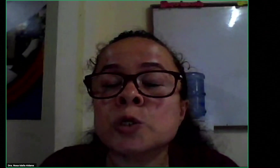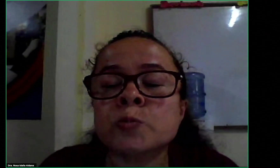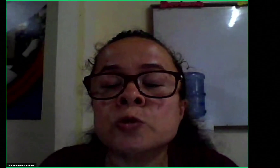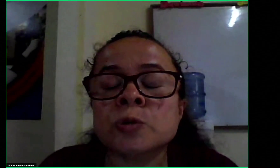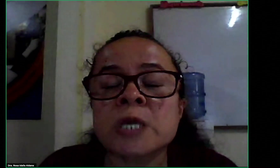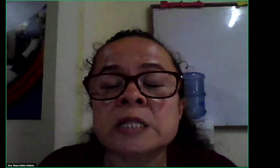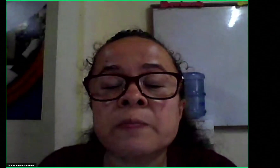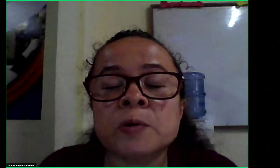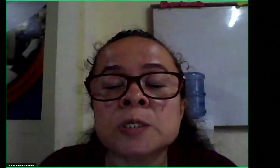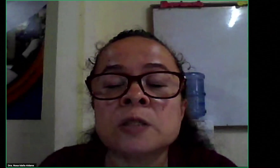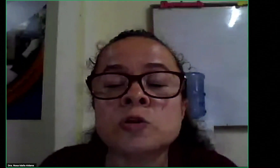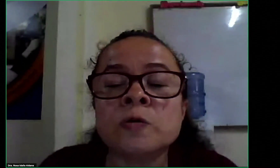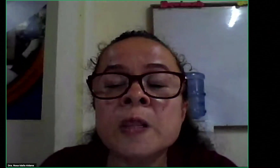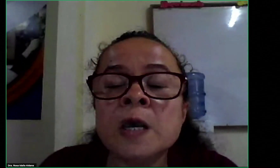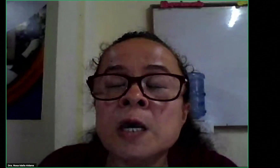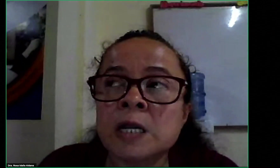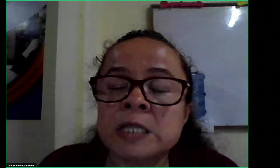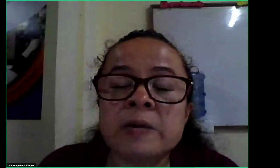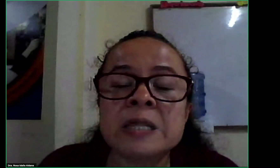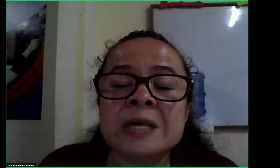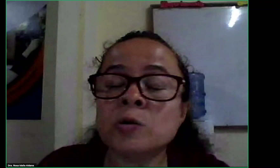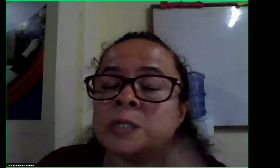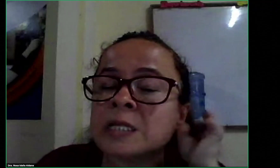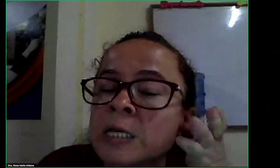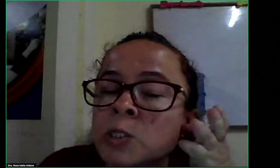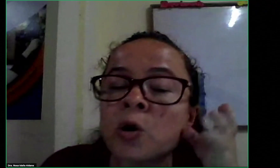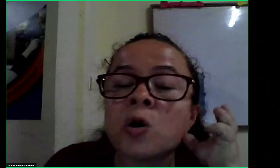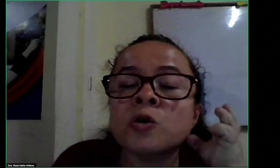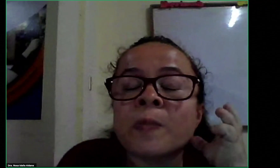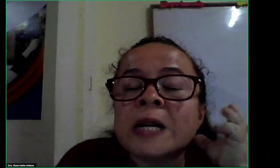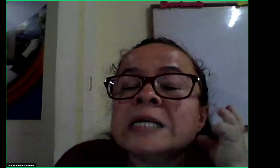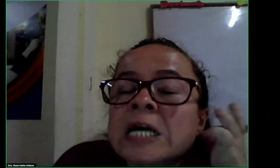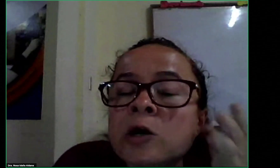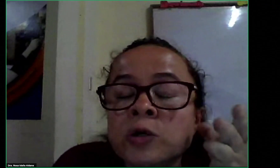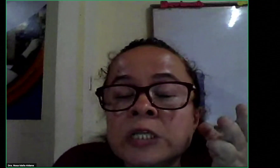2.4%, in terms of hearing, 2.7%,